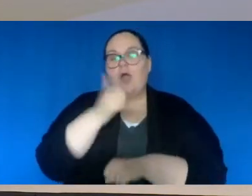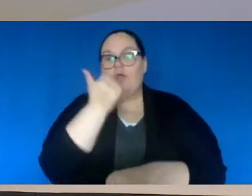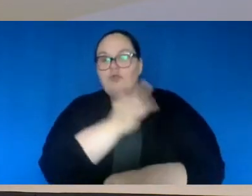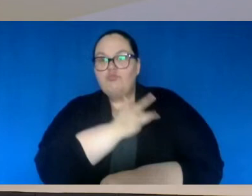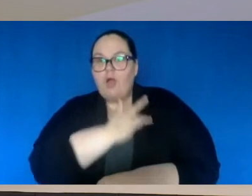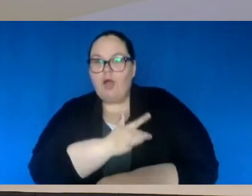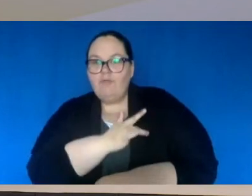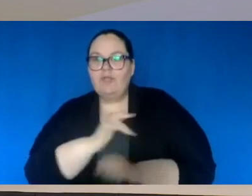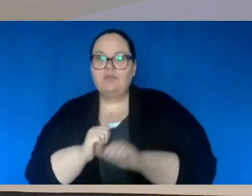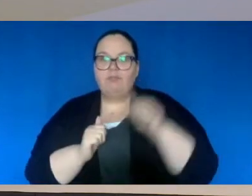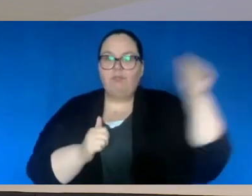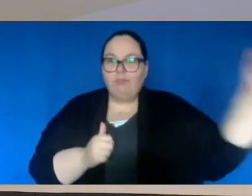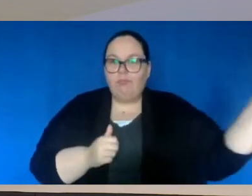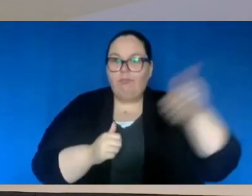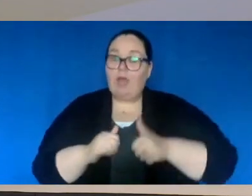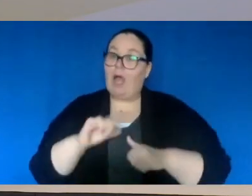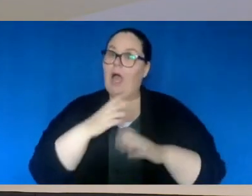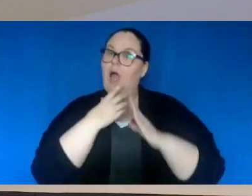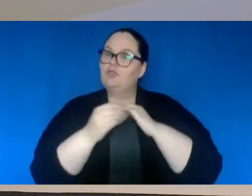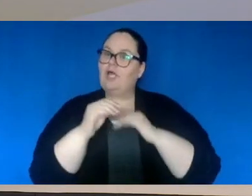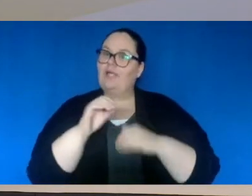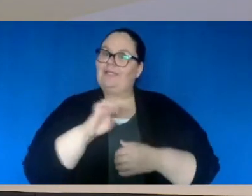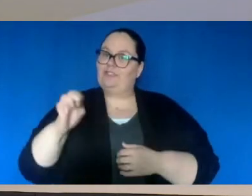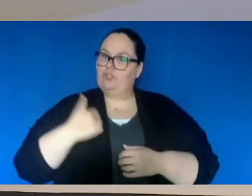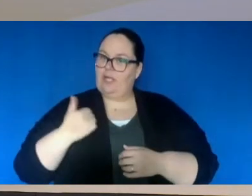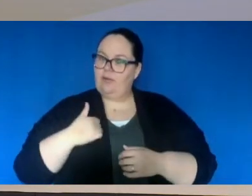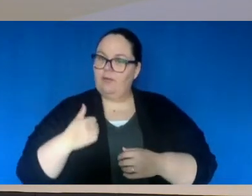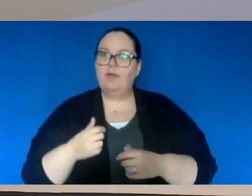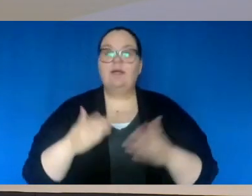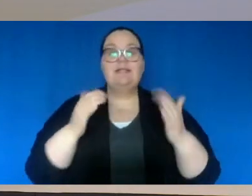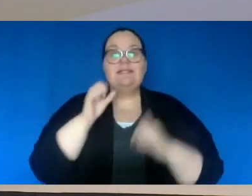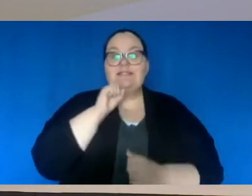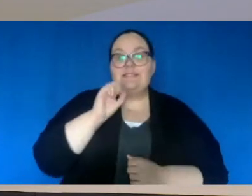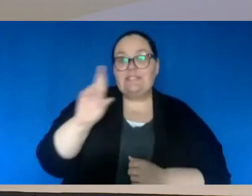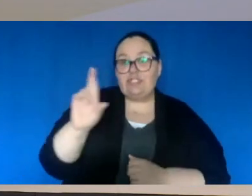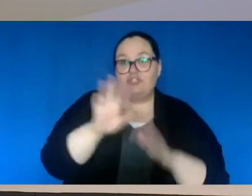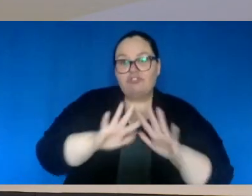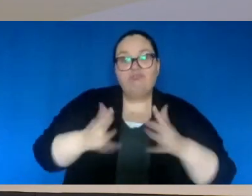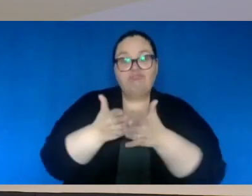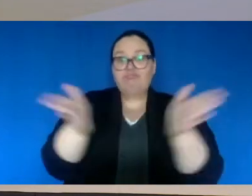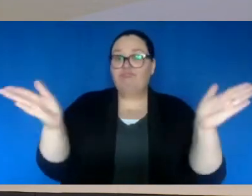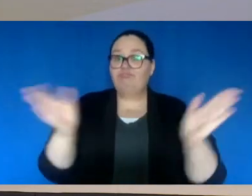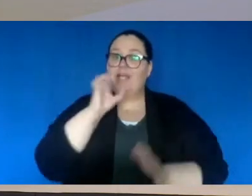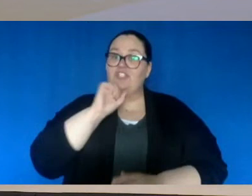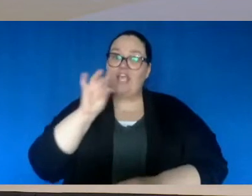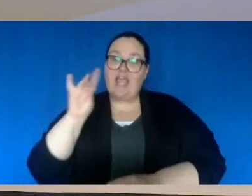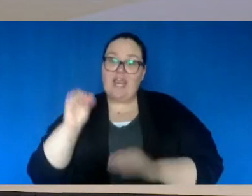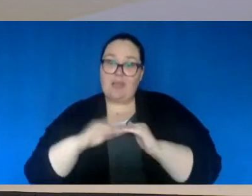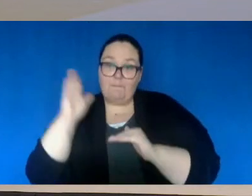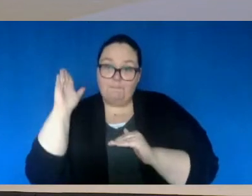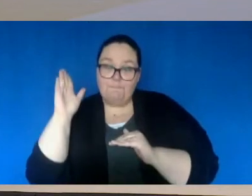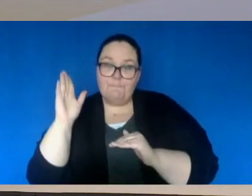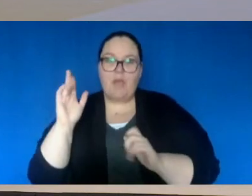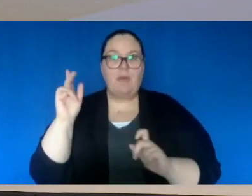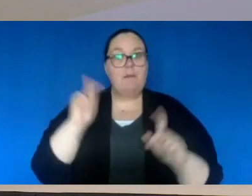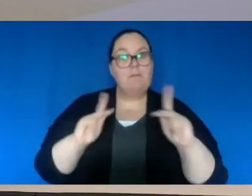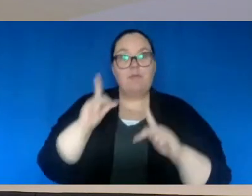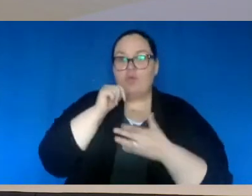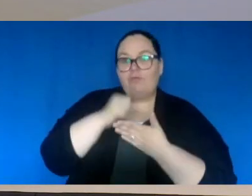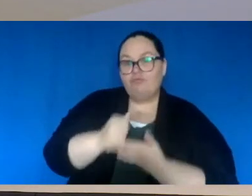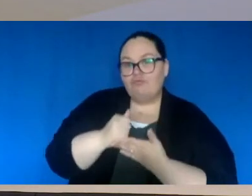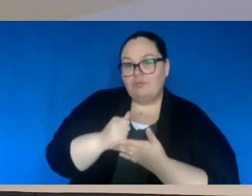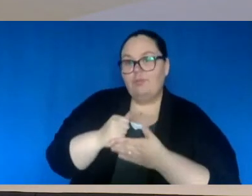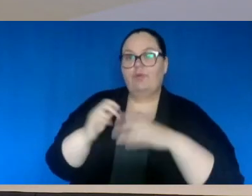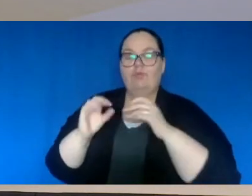travel outside of Atlantic Canada, seniors living in the community age 80 and above, individuals undergoing treatment for